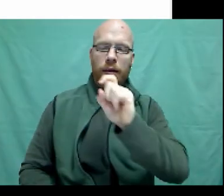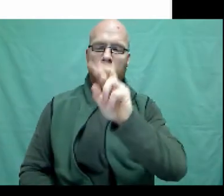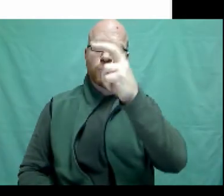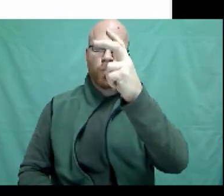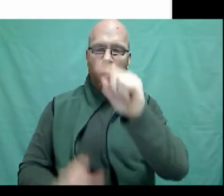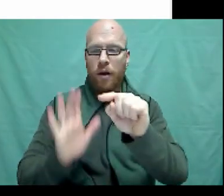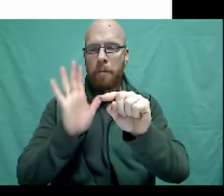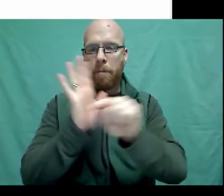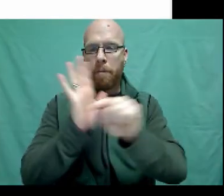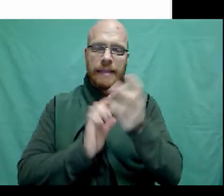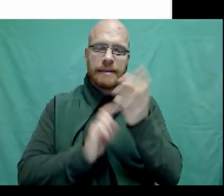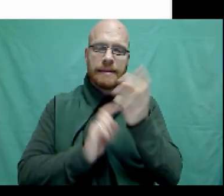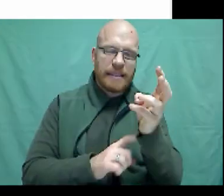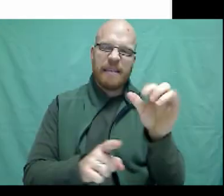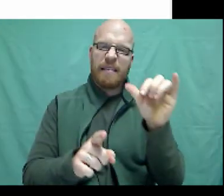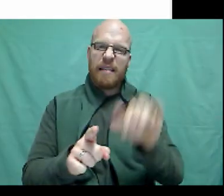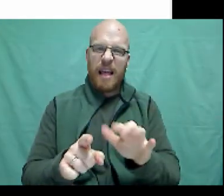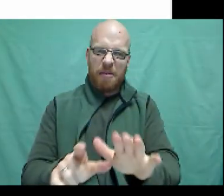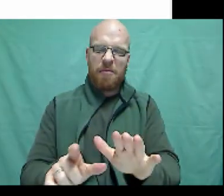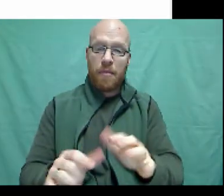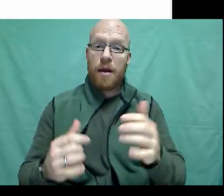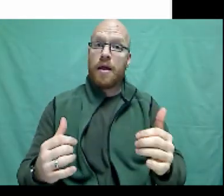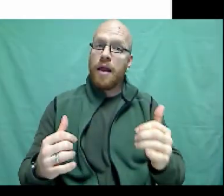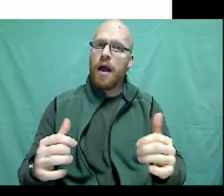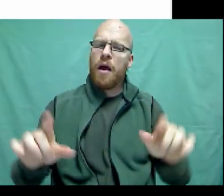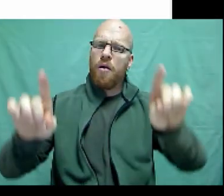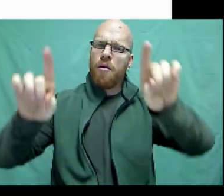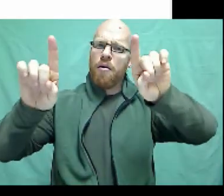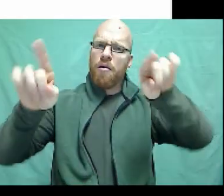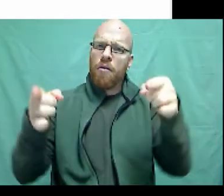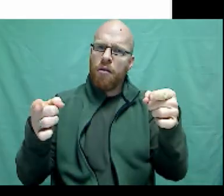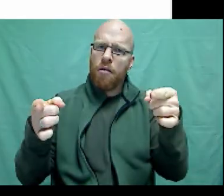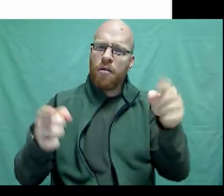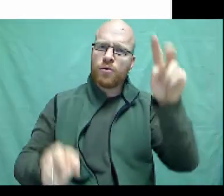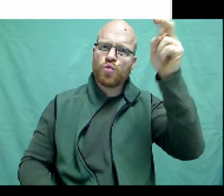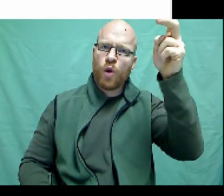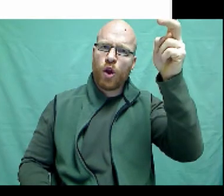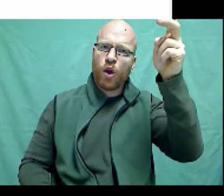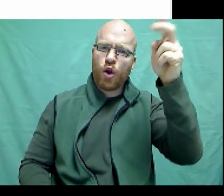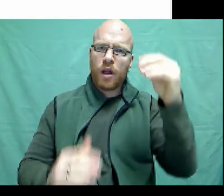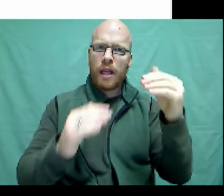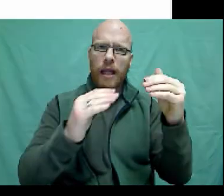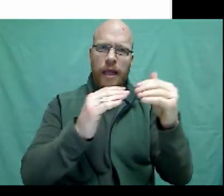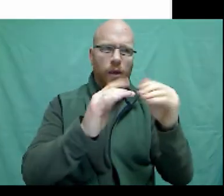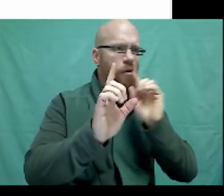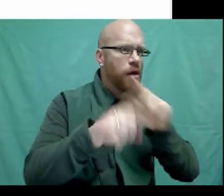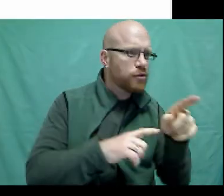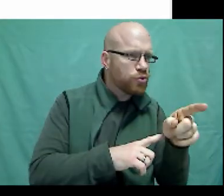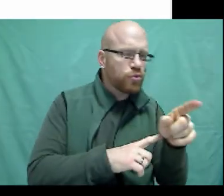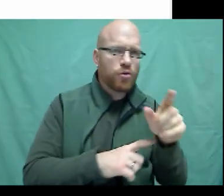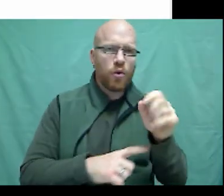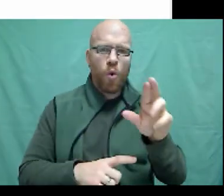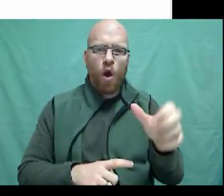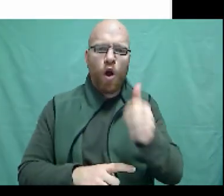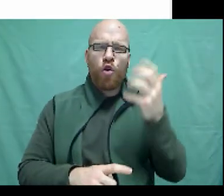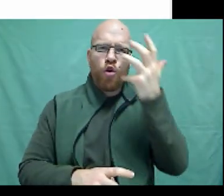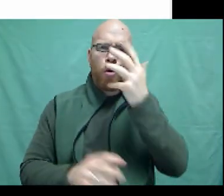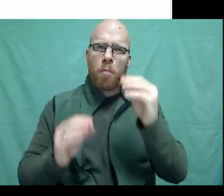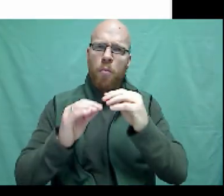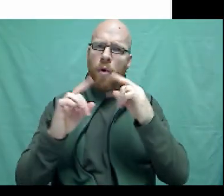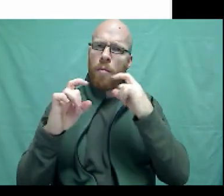differently. Not like x squared equals 9 or x squared equals 16. Now we're going to have the quantity squared.